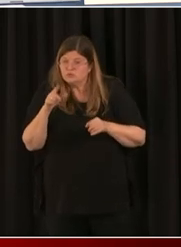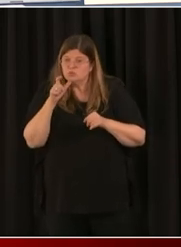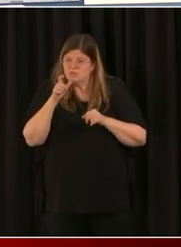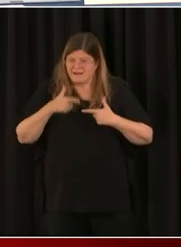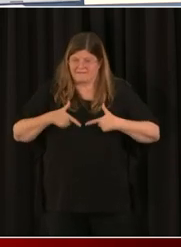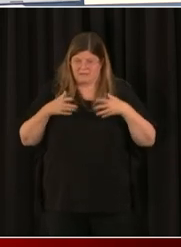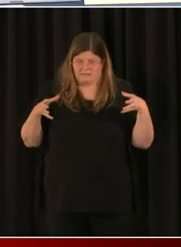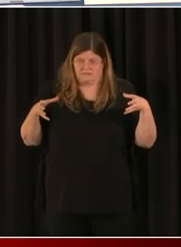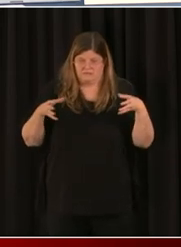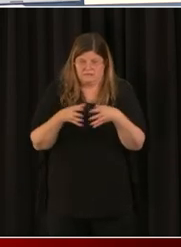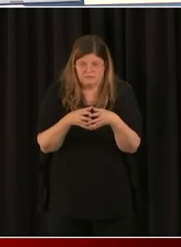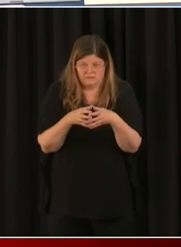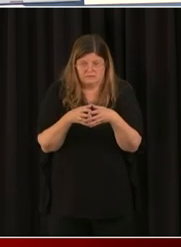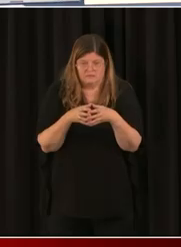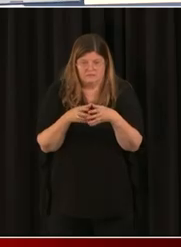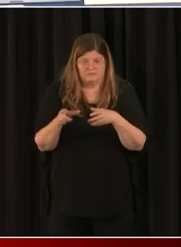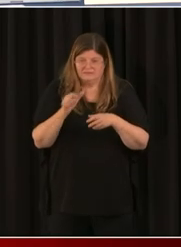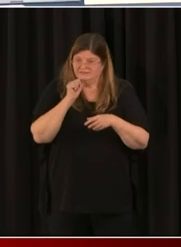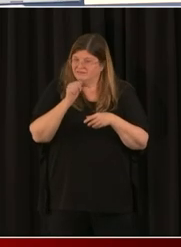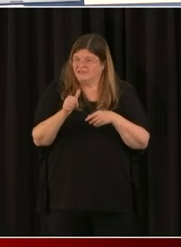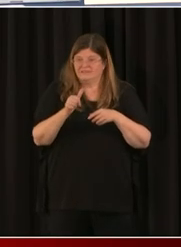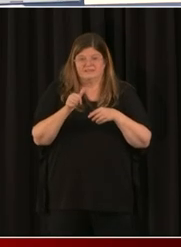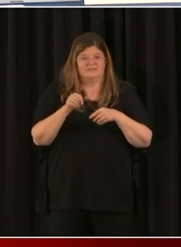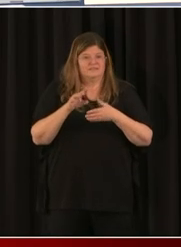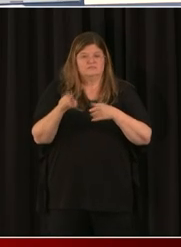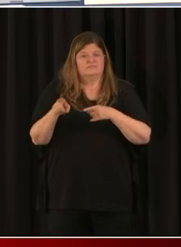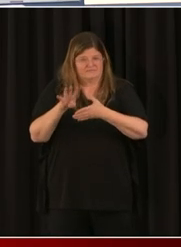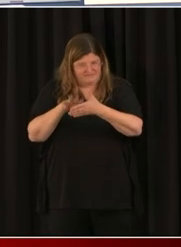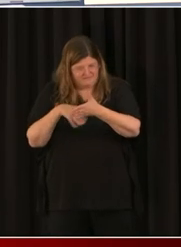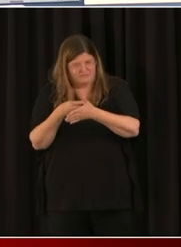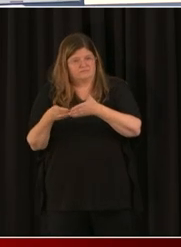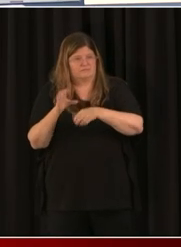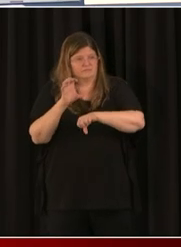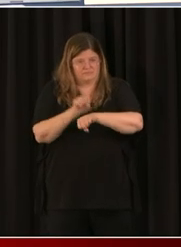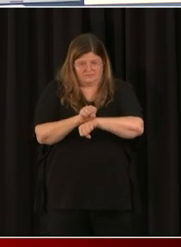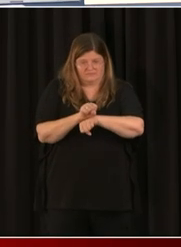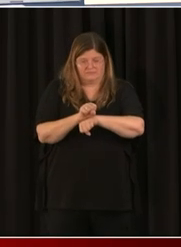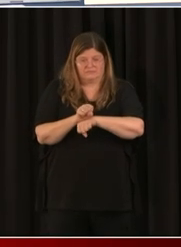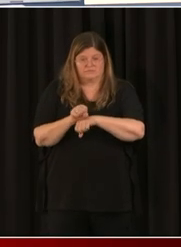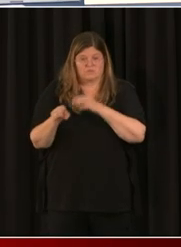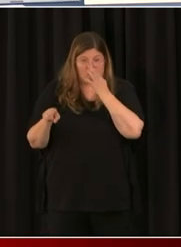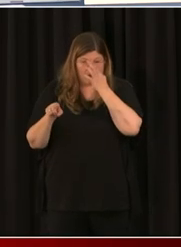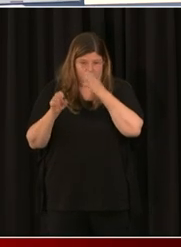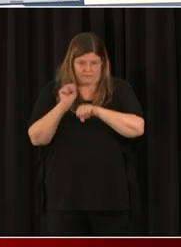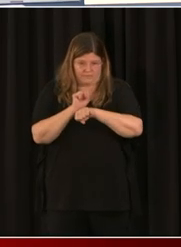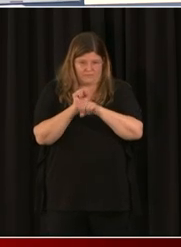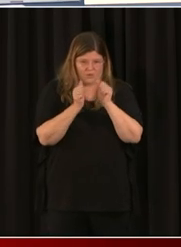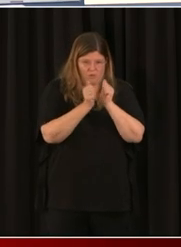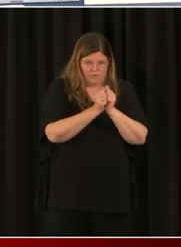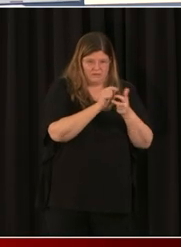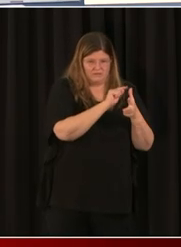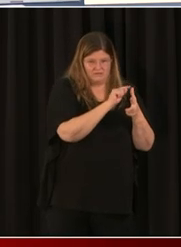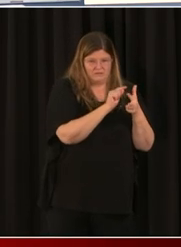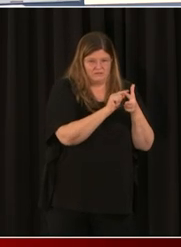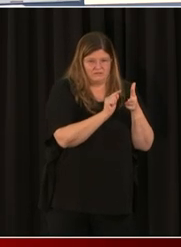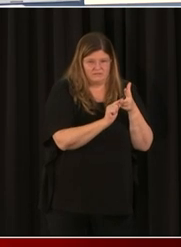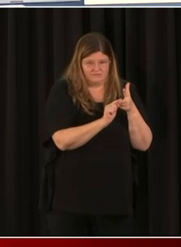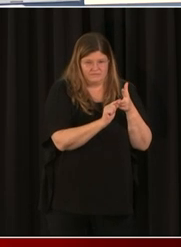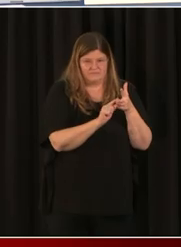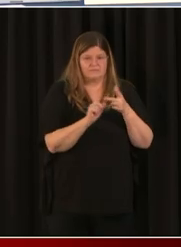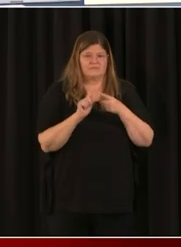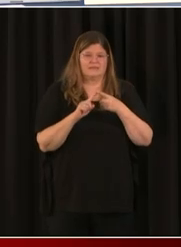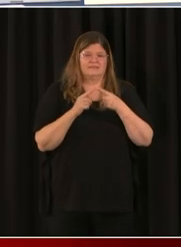that are not long-term care facilities to schedule appointments. But working with those 3 agencies to set